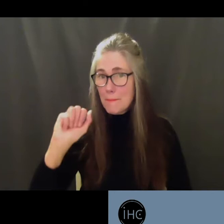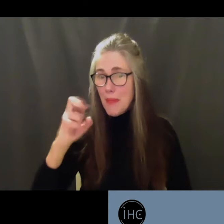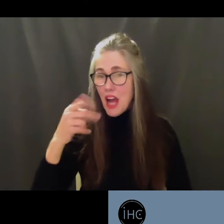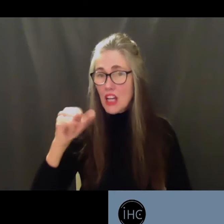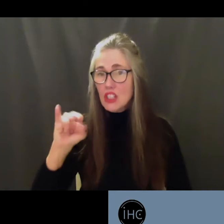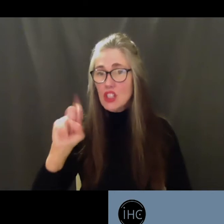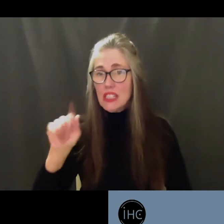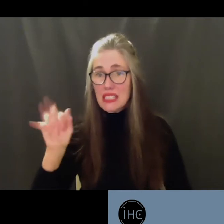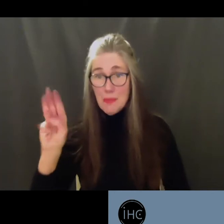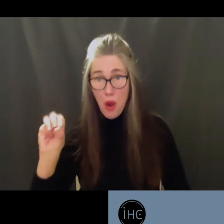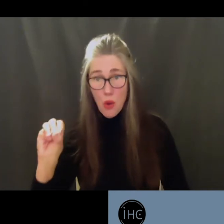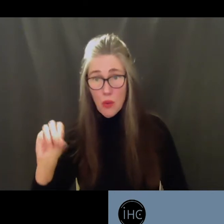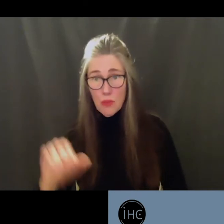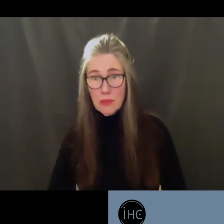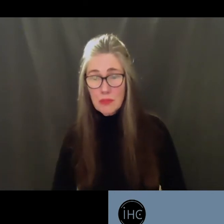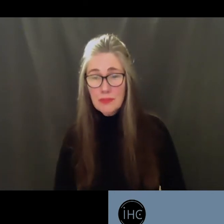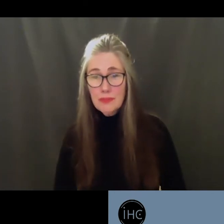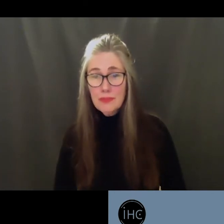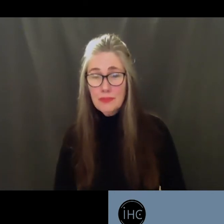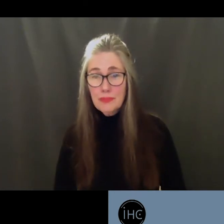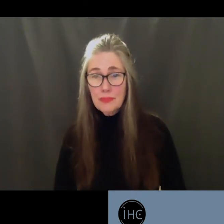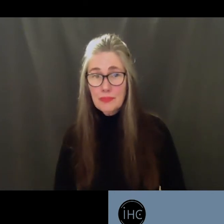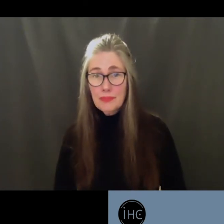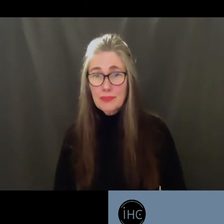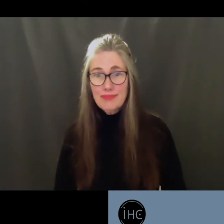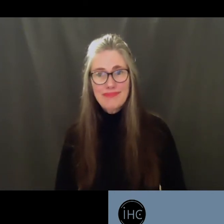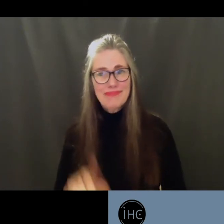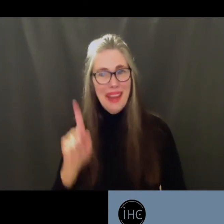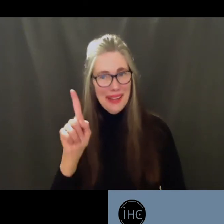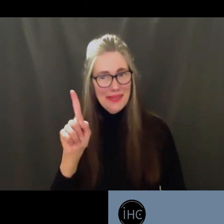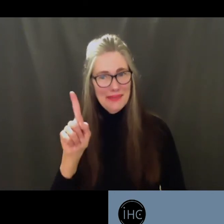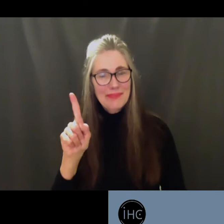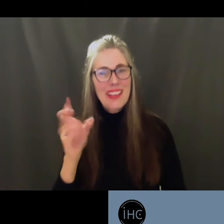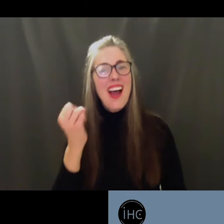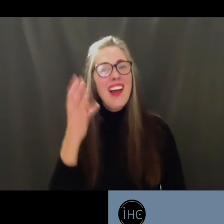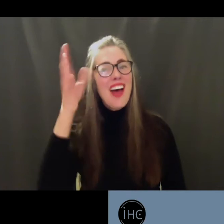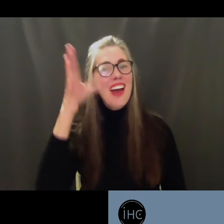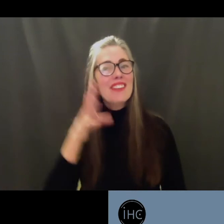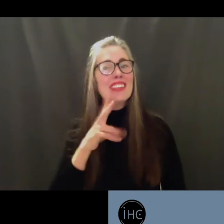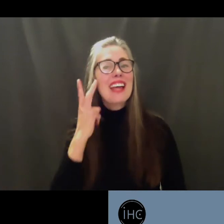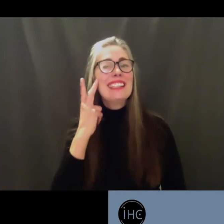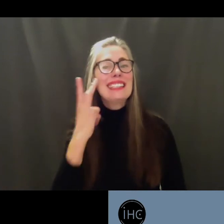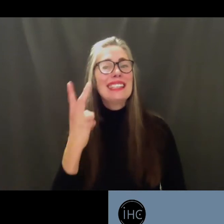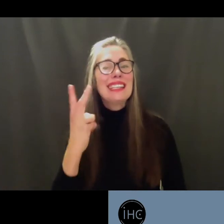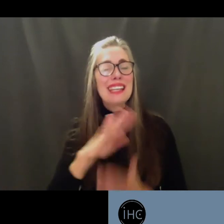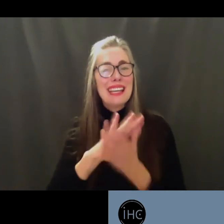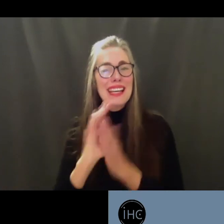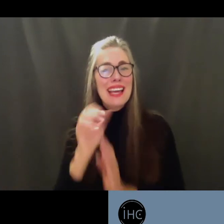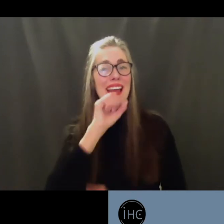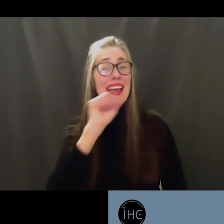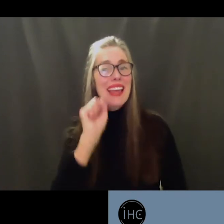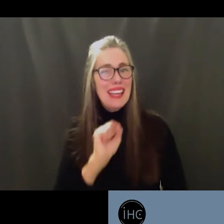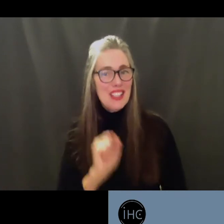Also because a lot of these guys are aging. And I do think, and I say at the end of the book, that